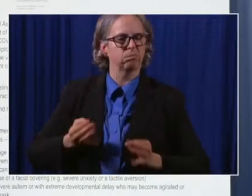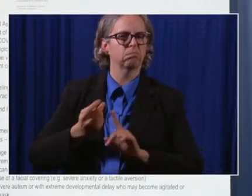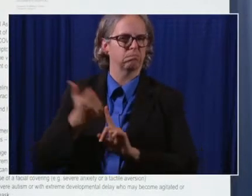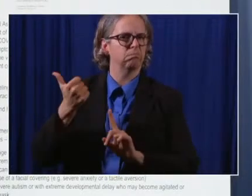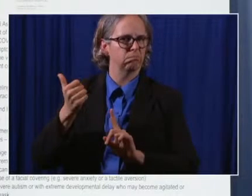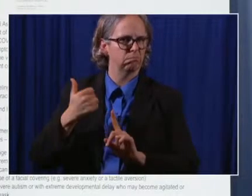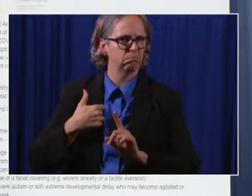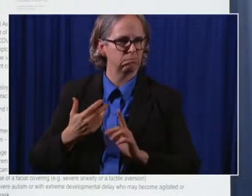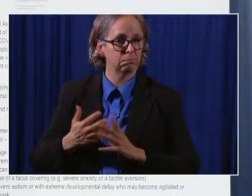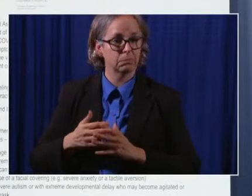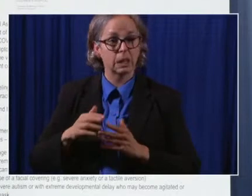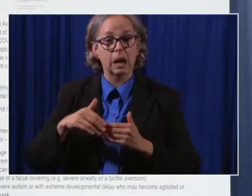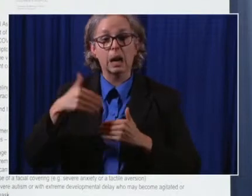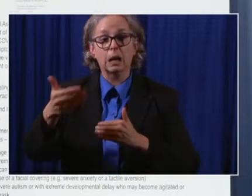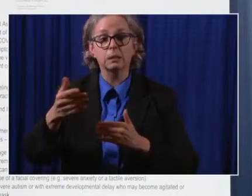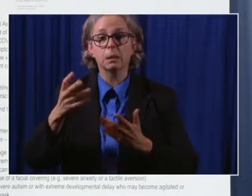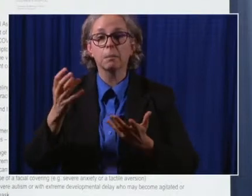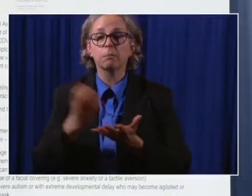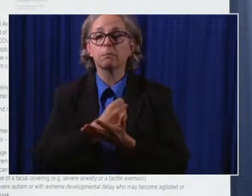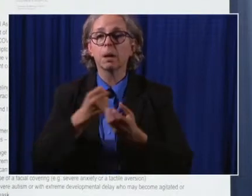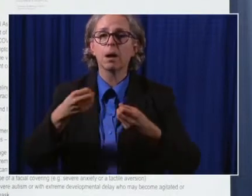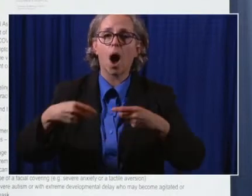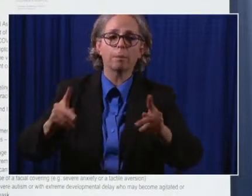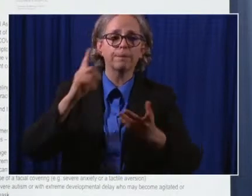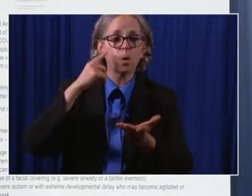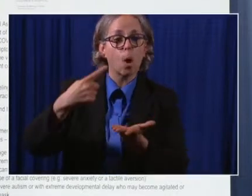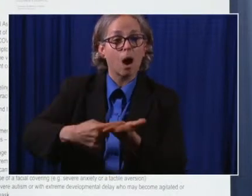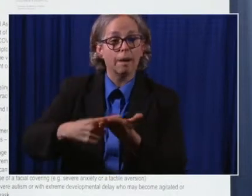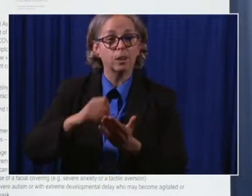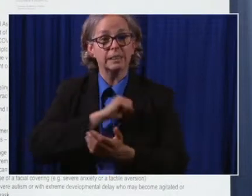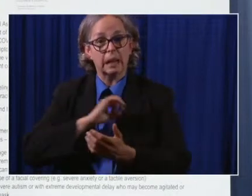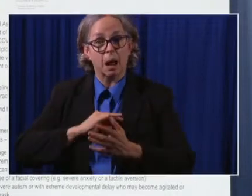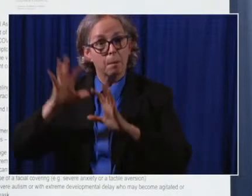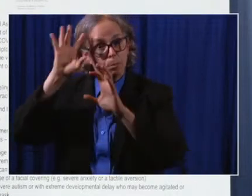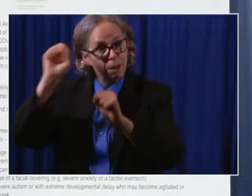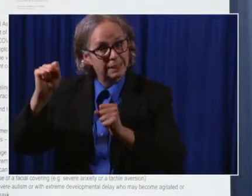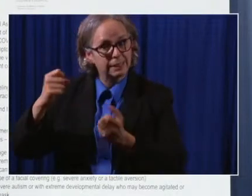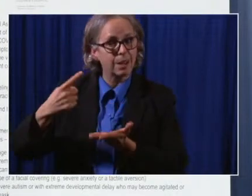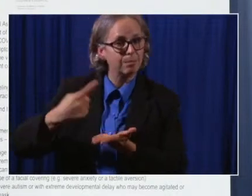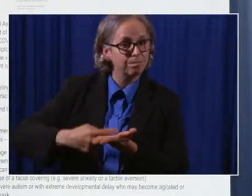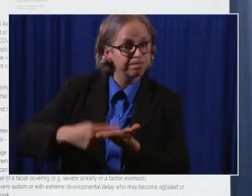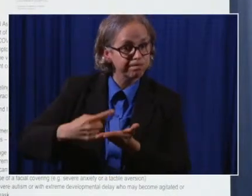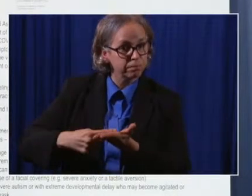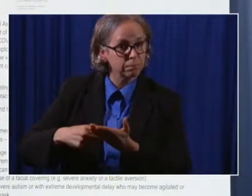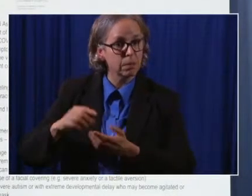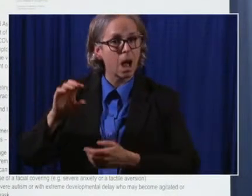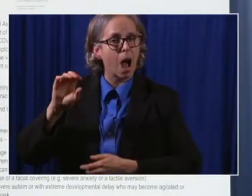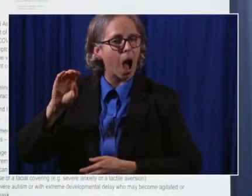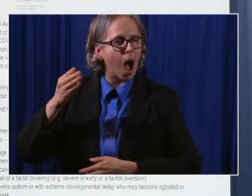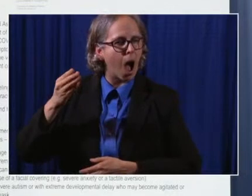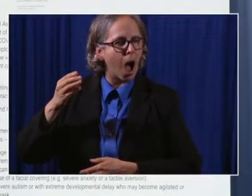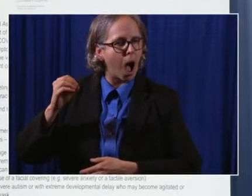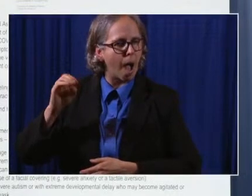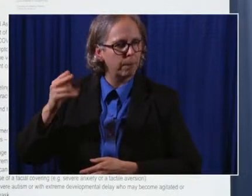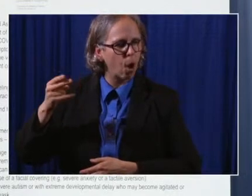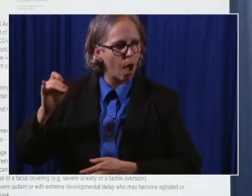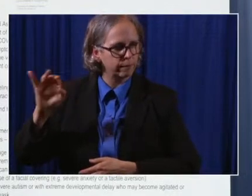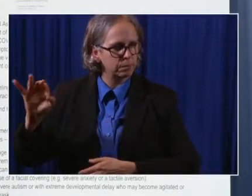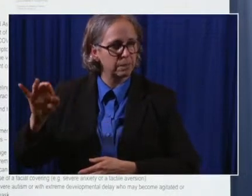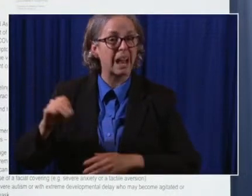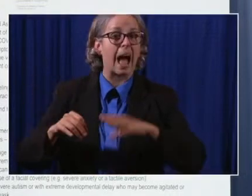discussions with the Senate President, Larry Obhoff, and with the new Speaker, and